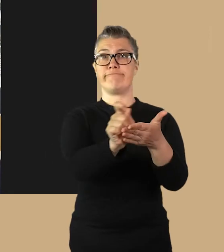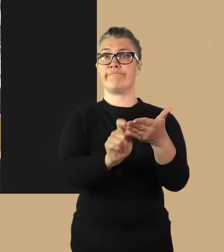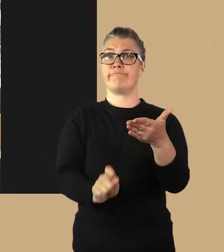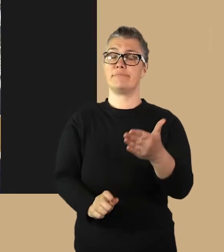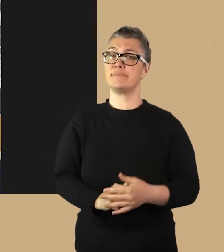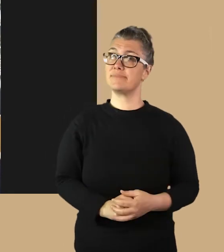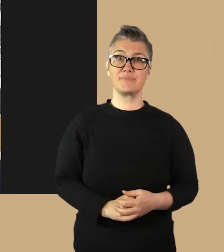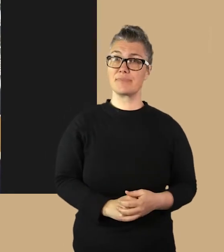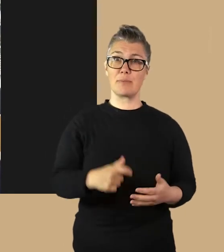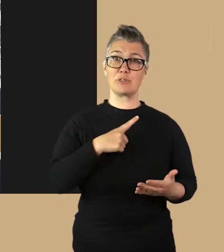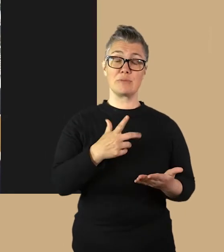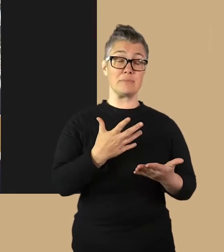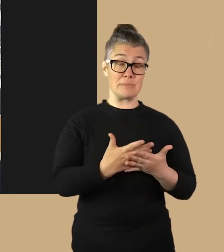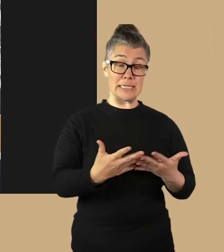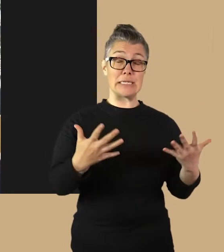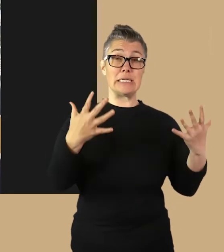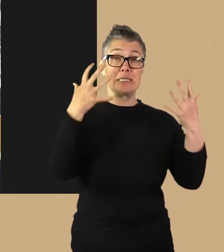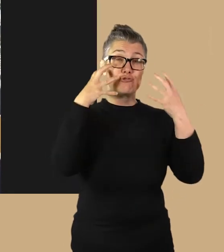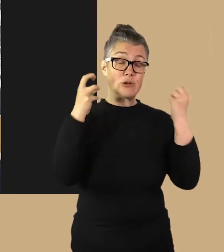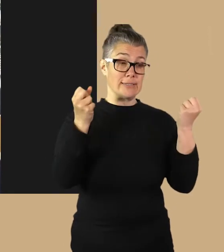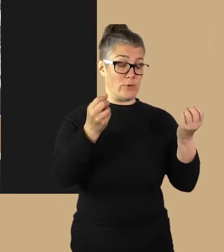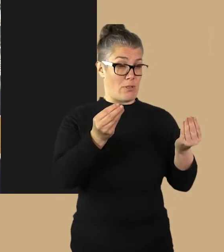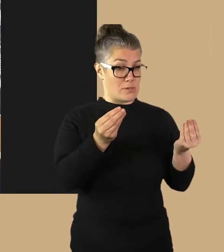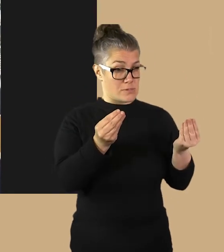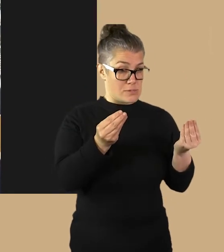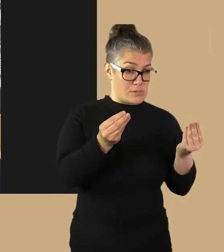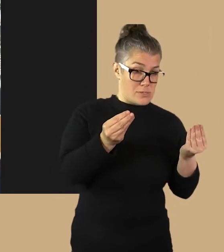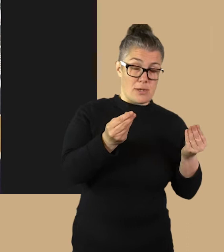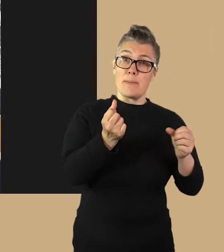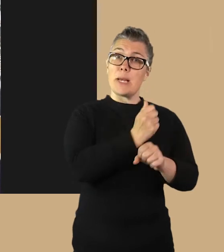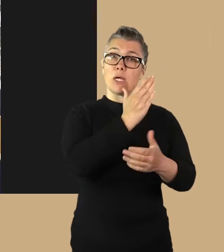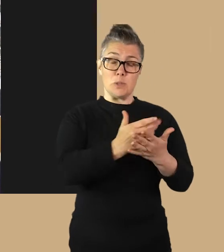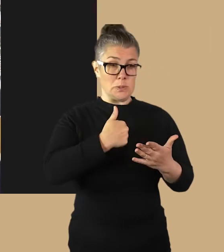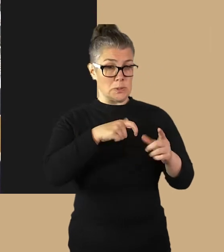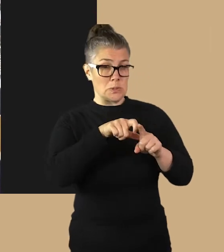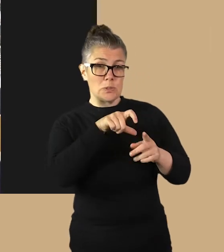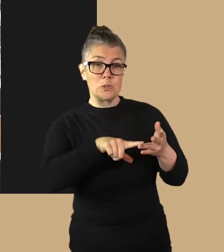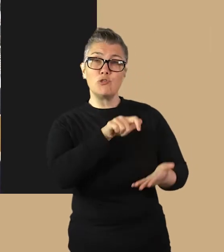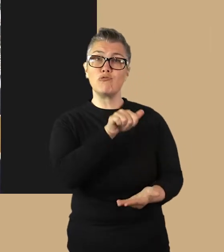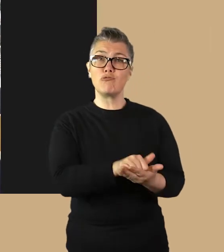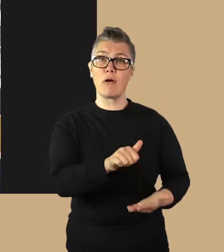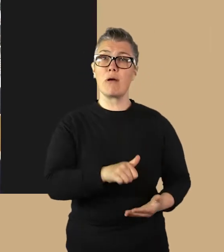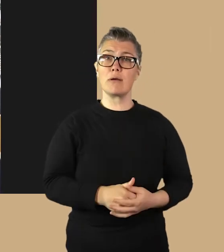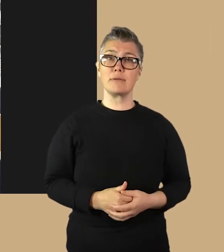because it caused me an enormous amount of stress to make sure that I was doing the right thing.